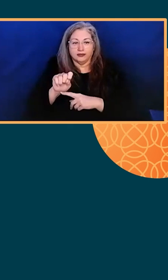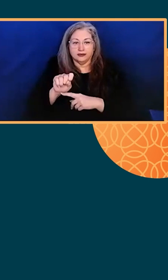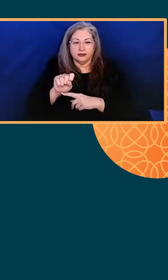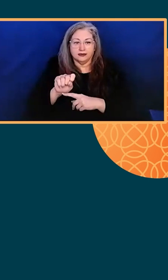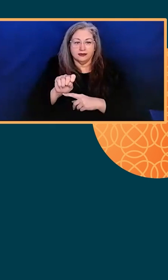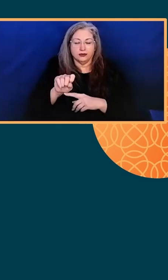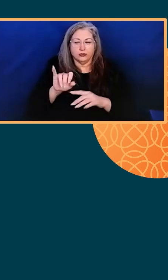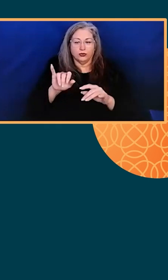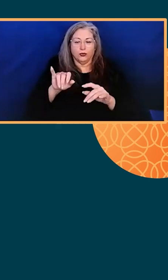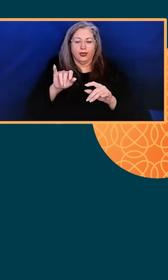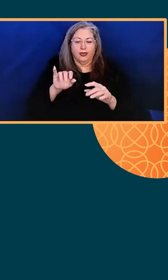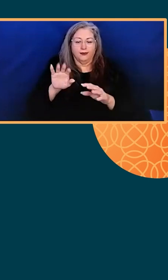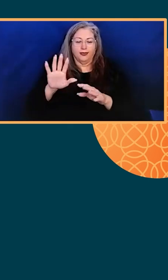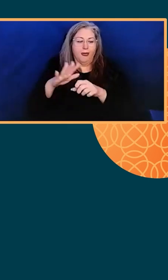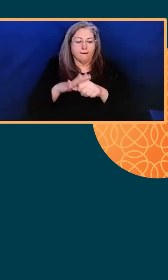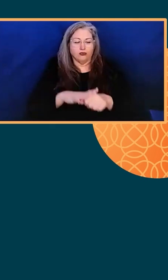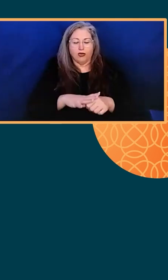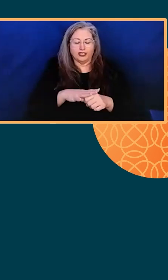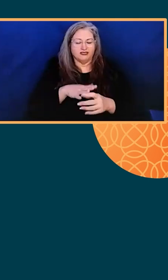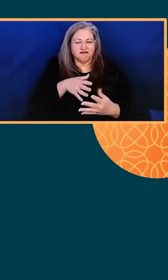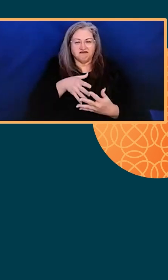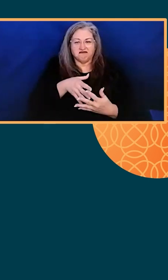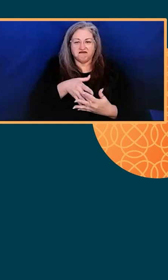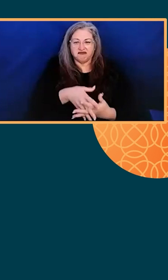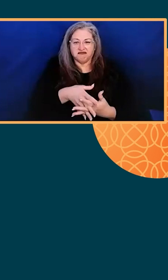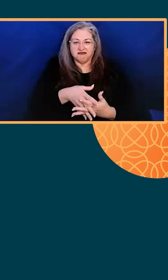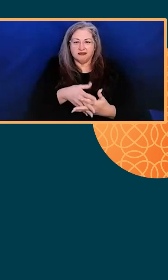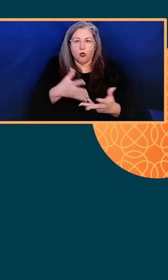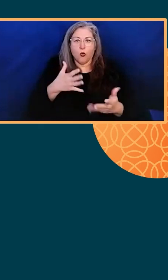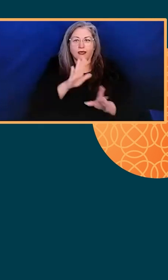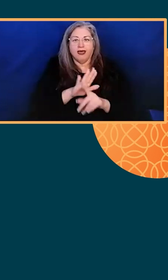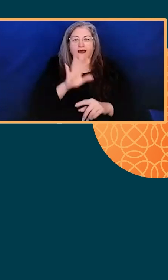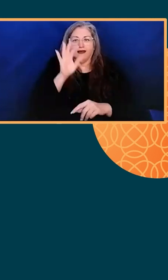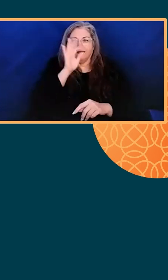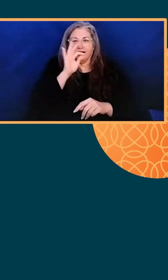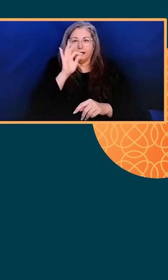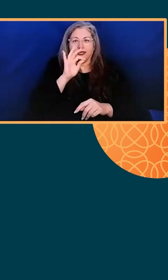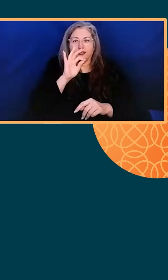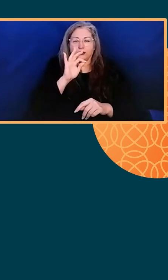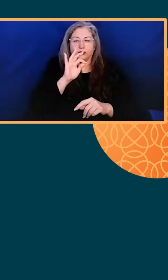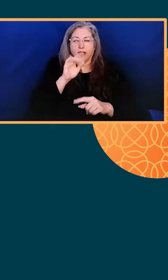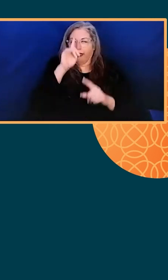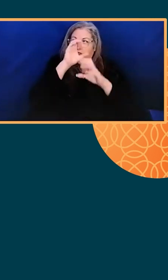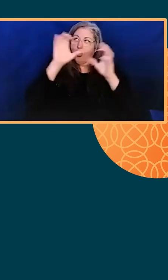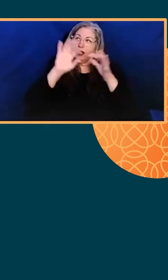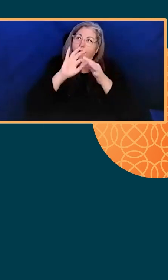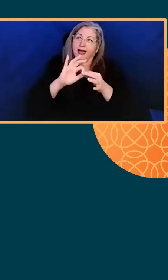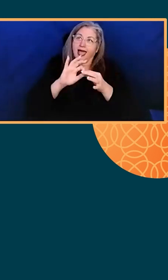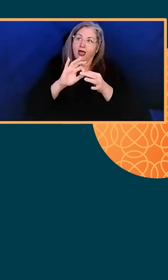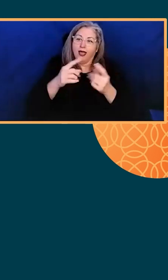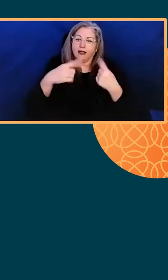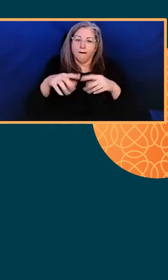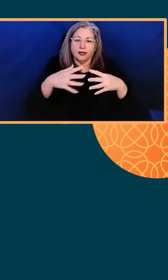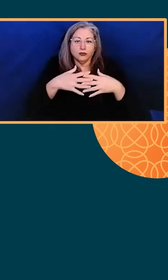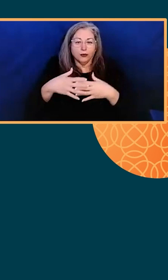that kind of oppression seeped into what Filipinos thought about coming to